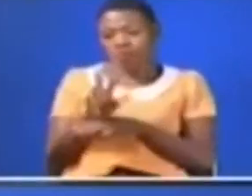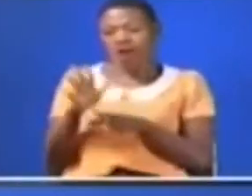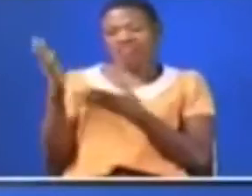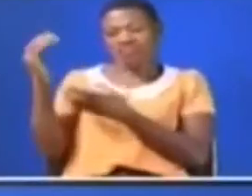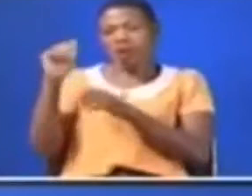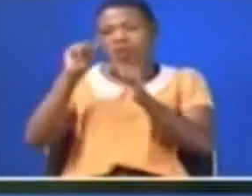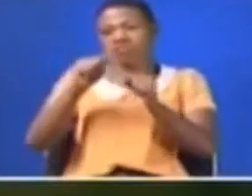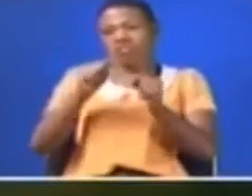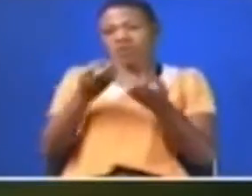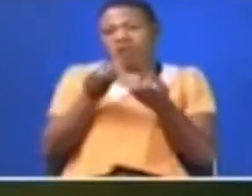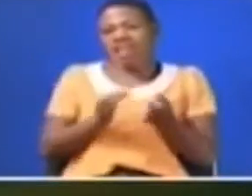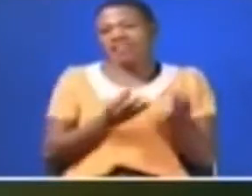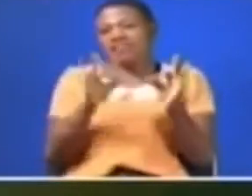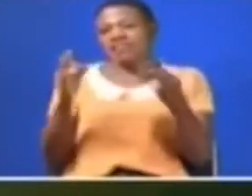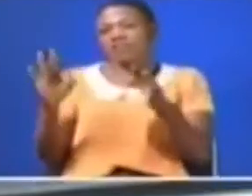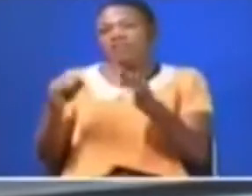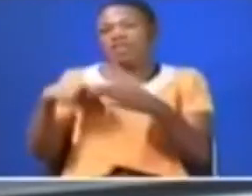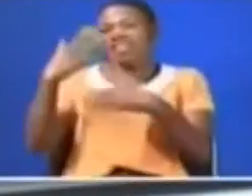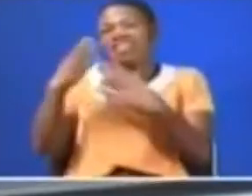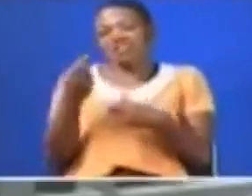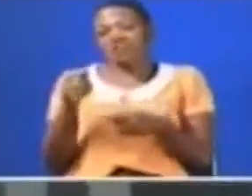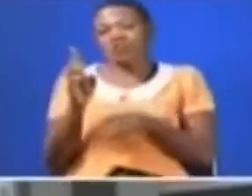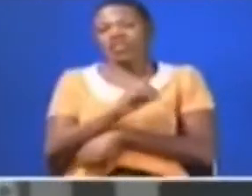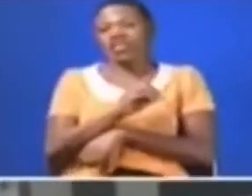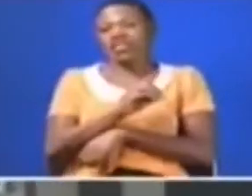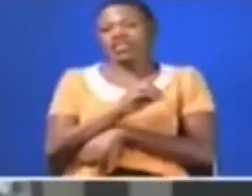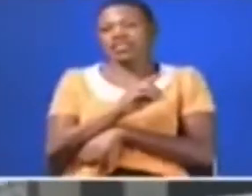to be discharged in the next few days. Mary Mwoki, KTN News.